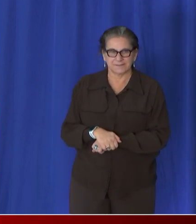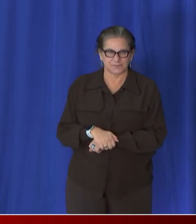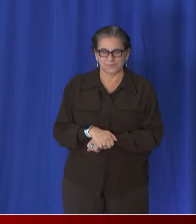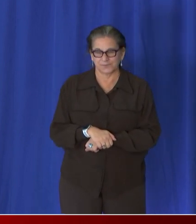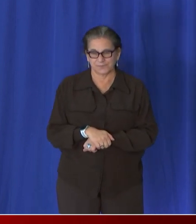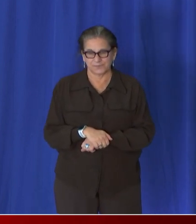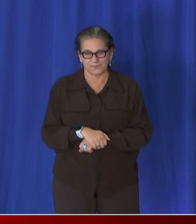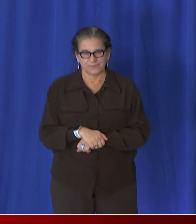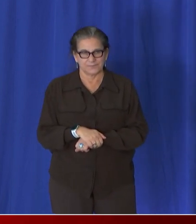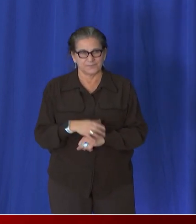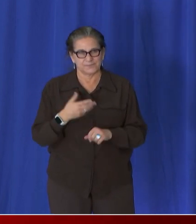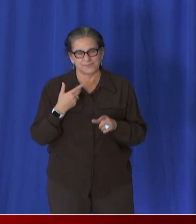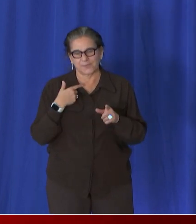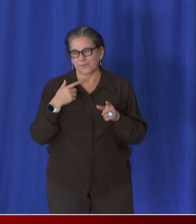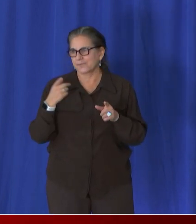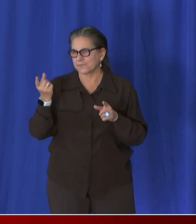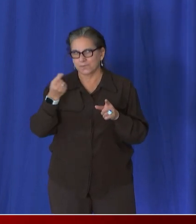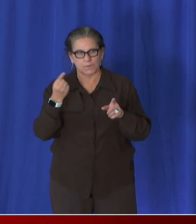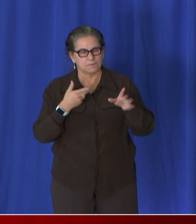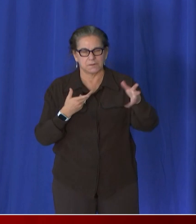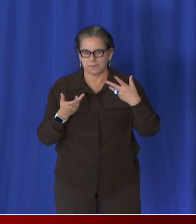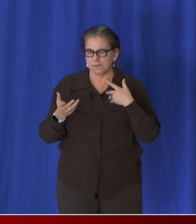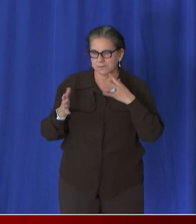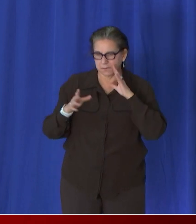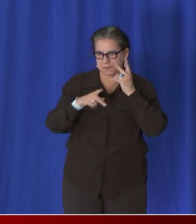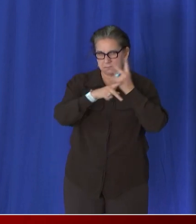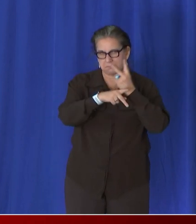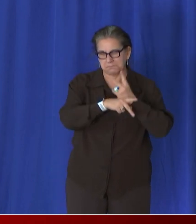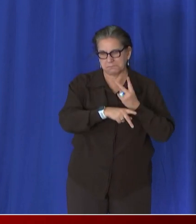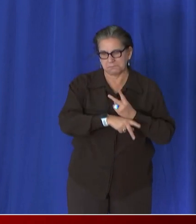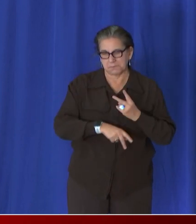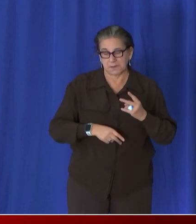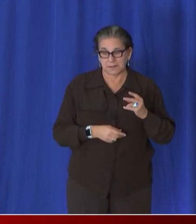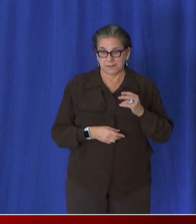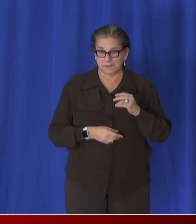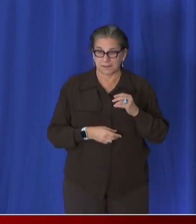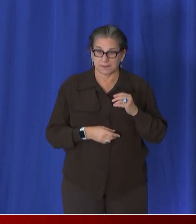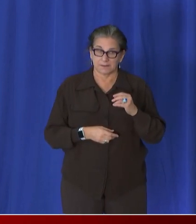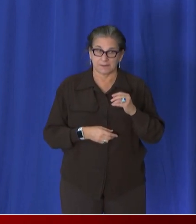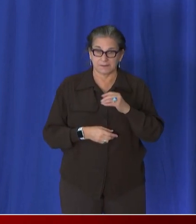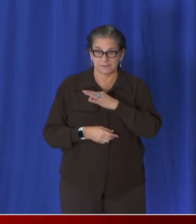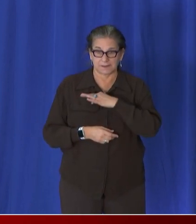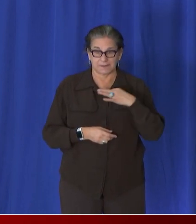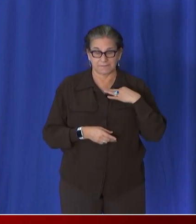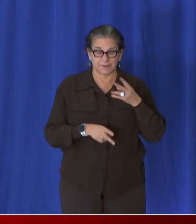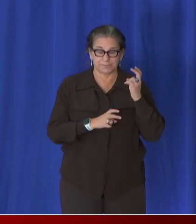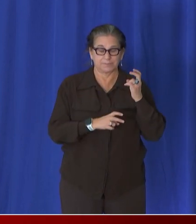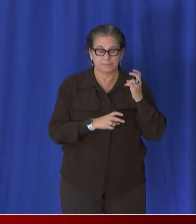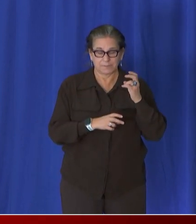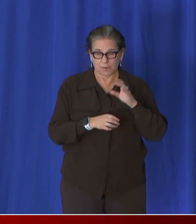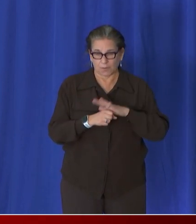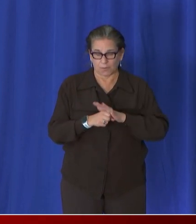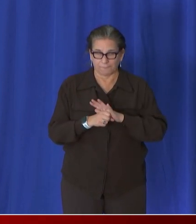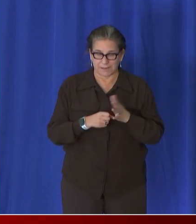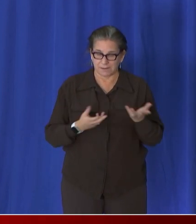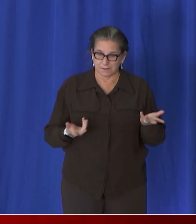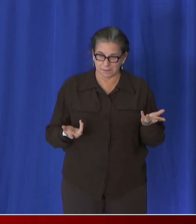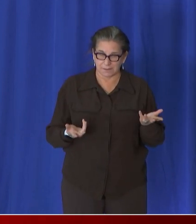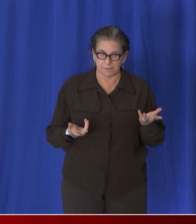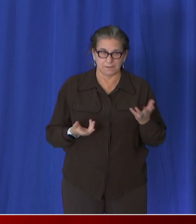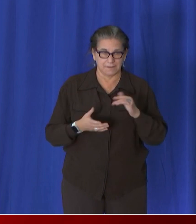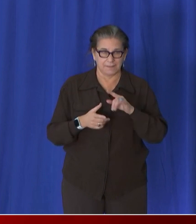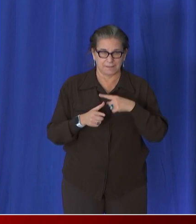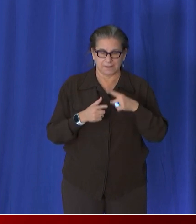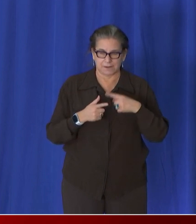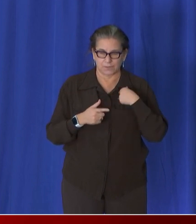we will make them. We would, of course, want to spread out. Where I've also asked the team to think about some other